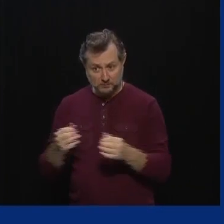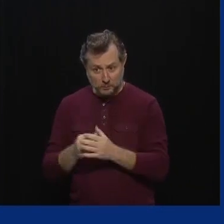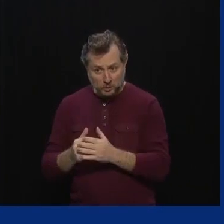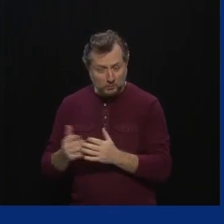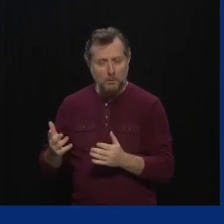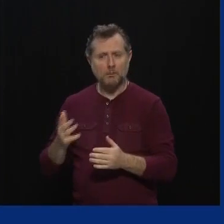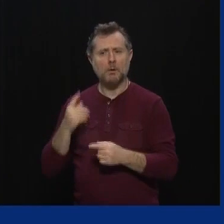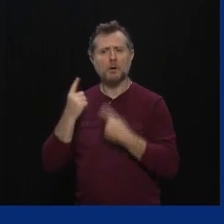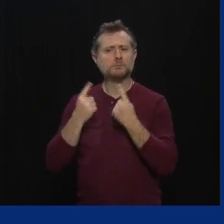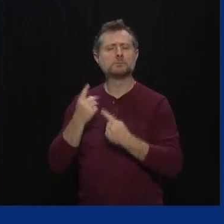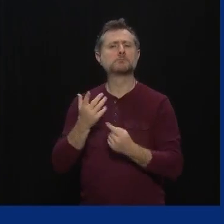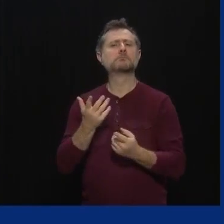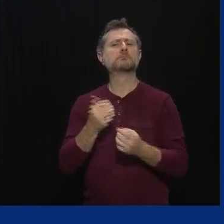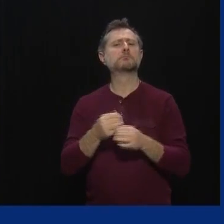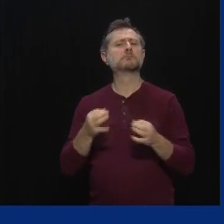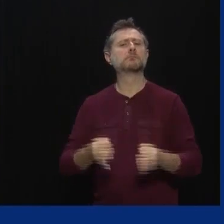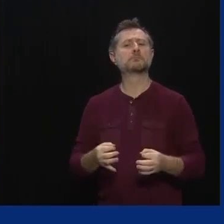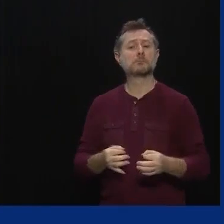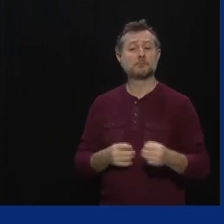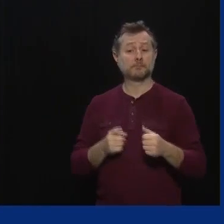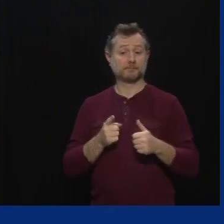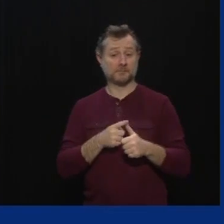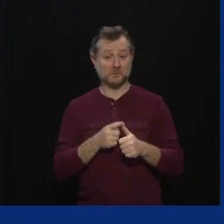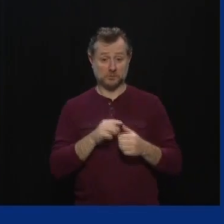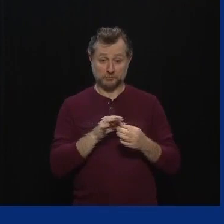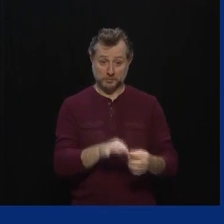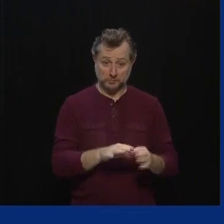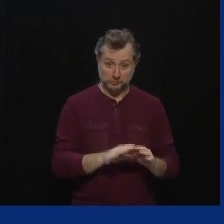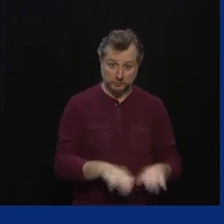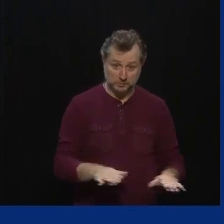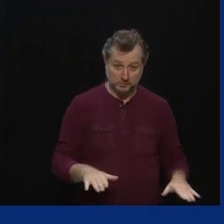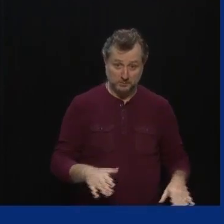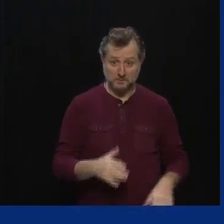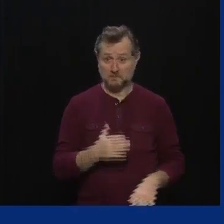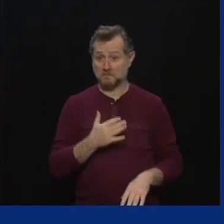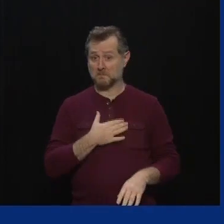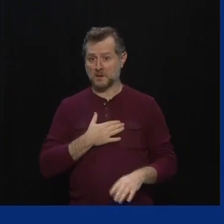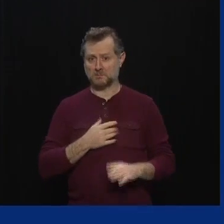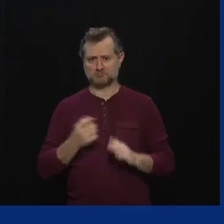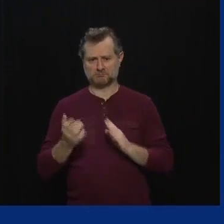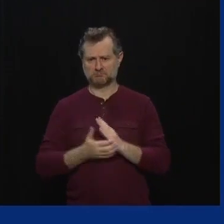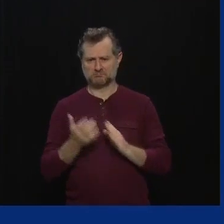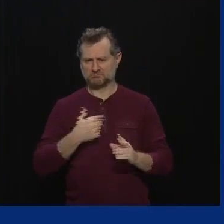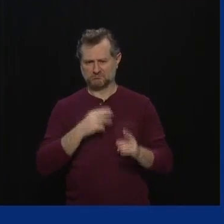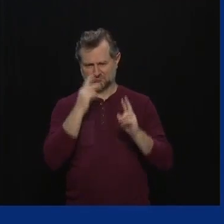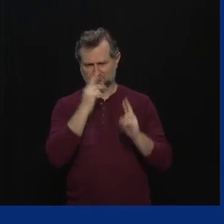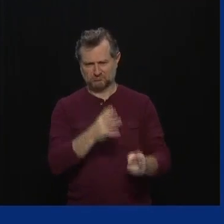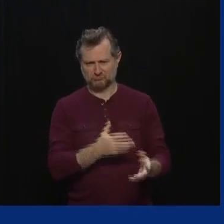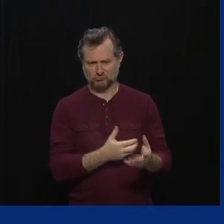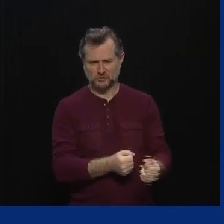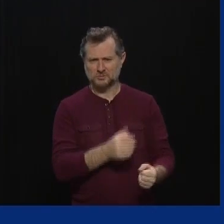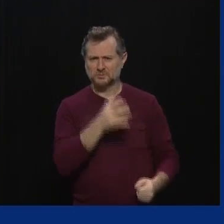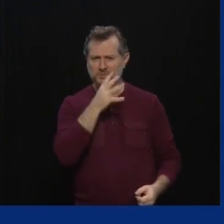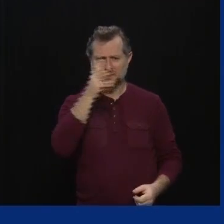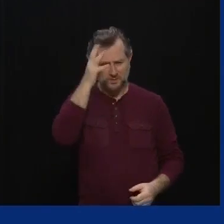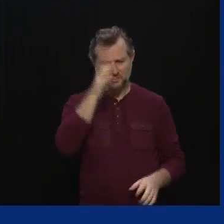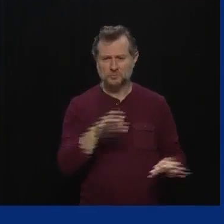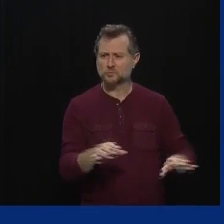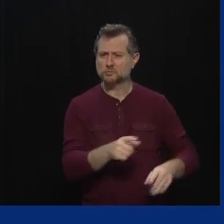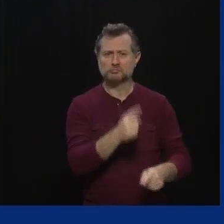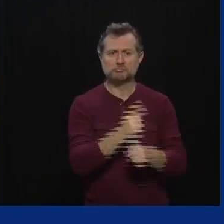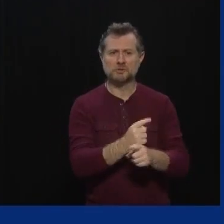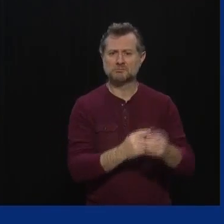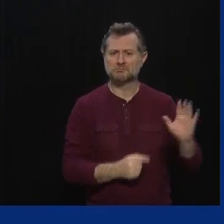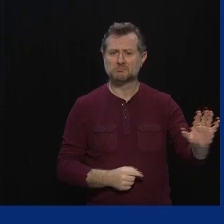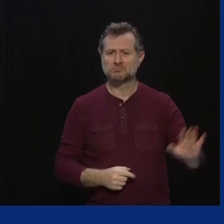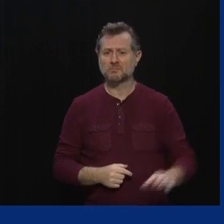children, my default position is to trust the parents to do the right thing. As soon as that's available, we'll be